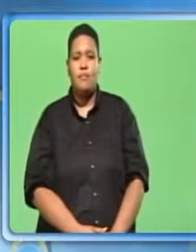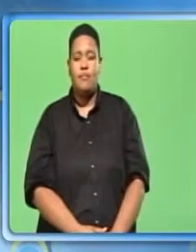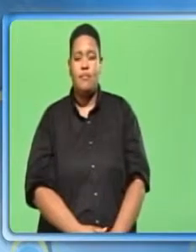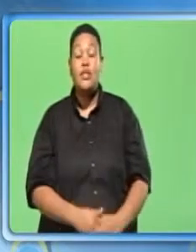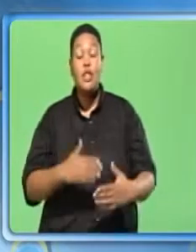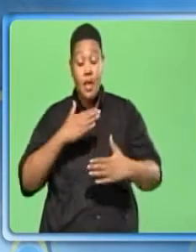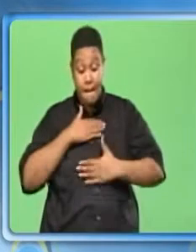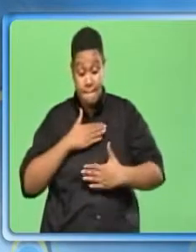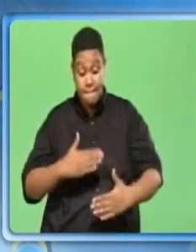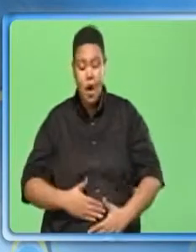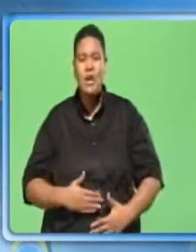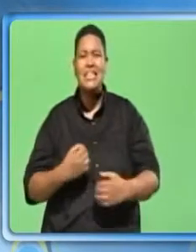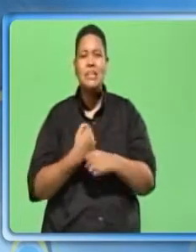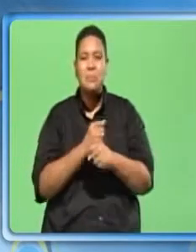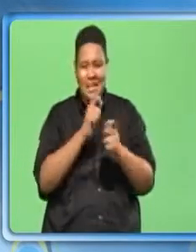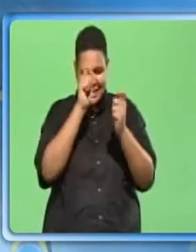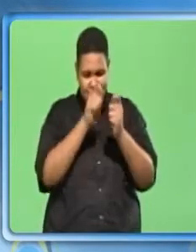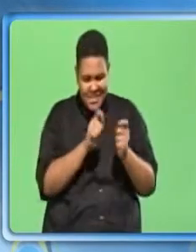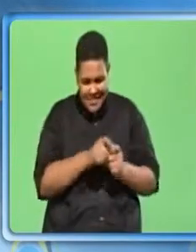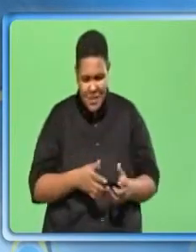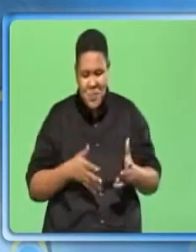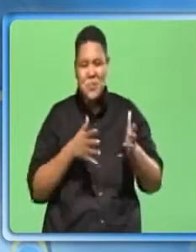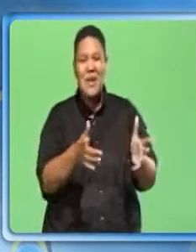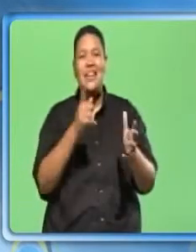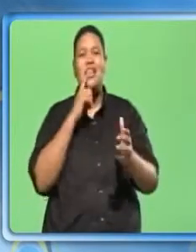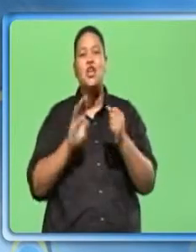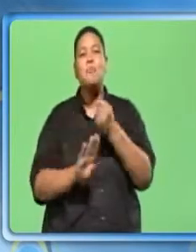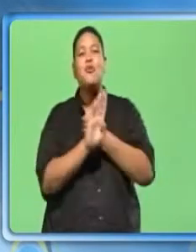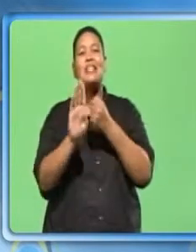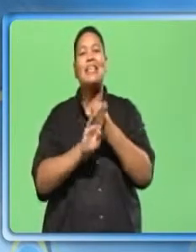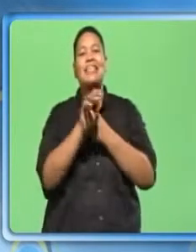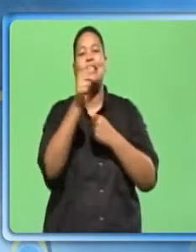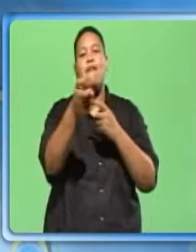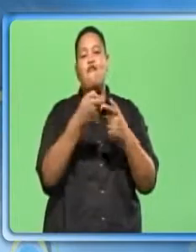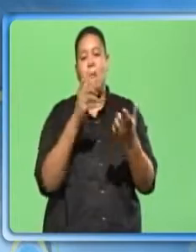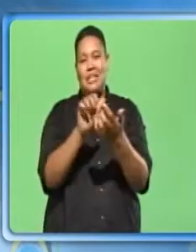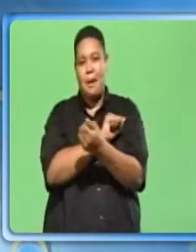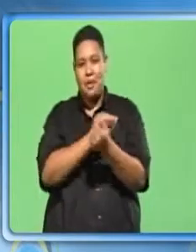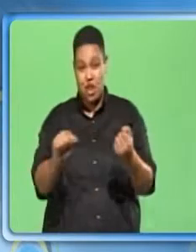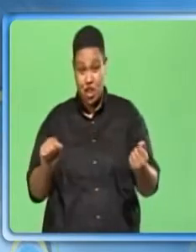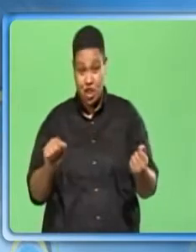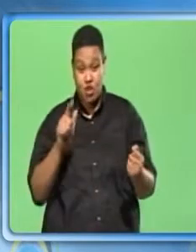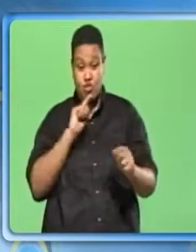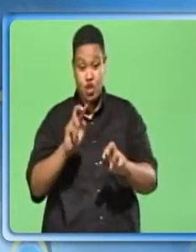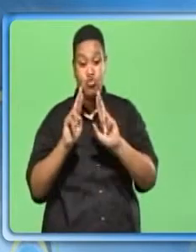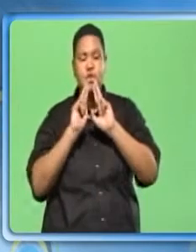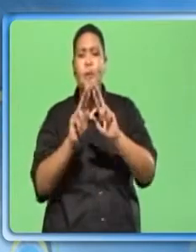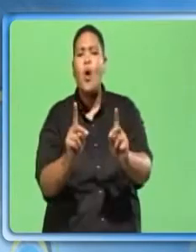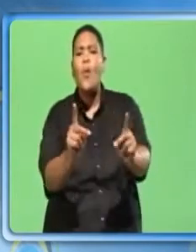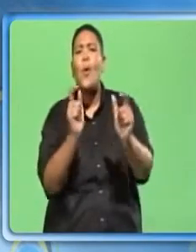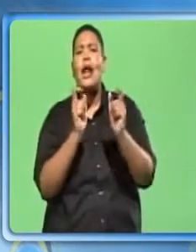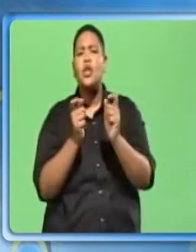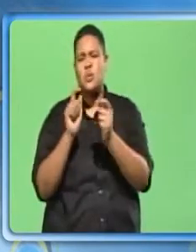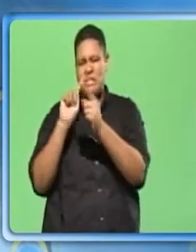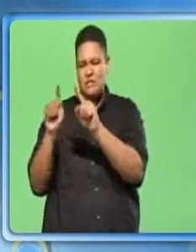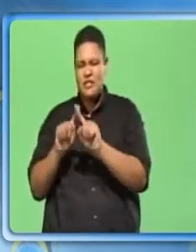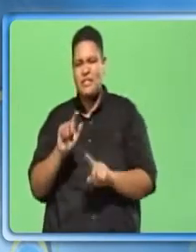The body is made up in such a way that it protects itself from damage by responding quickly to